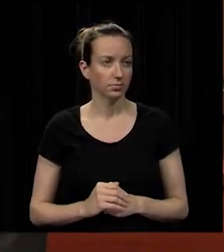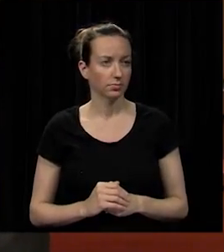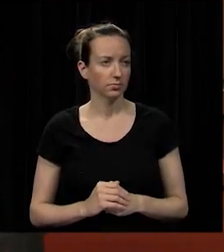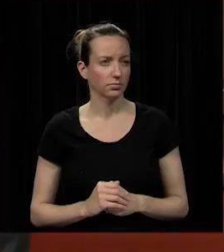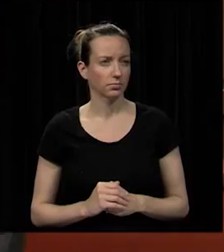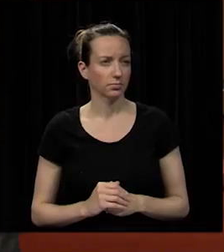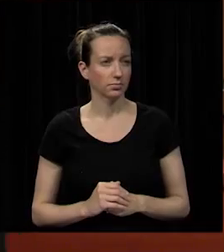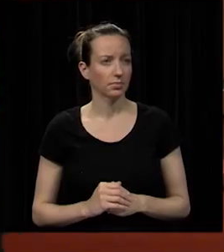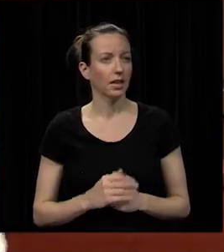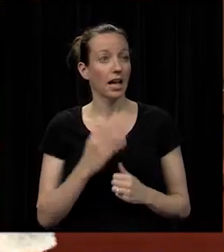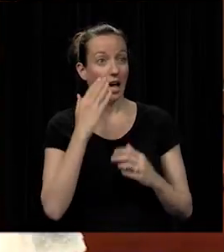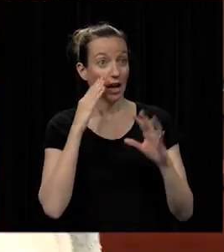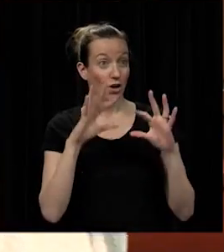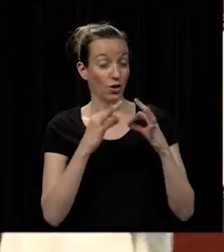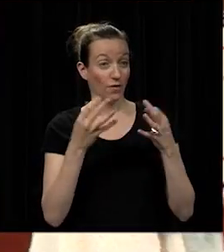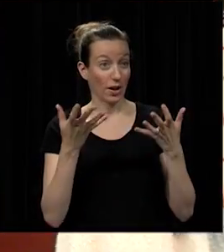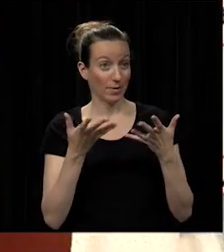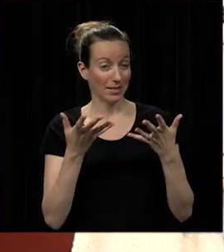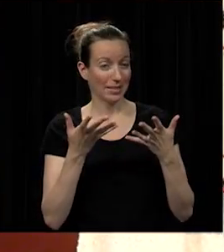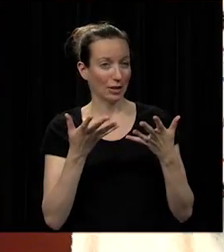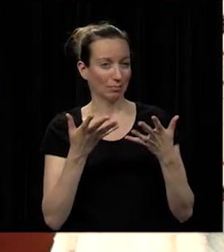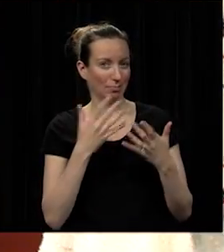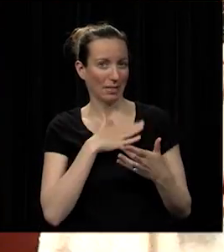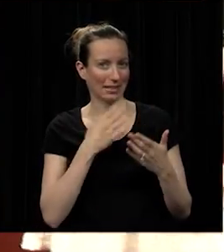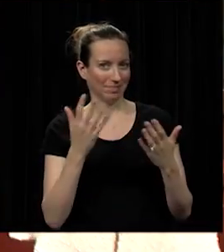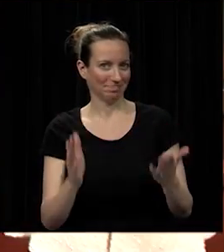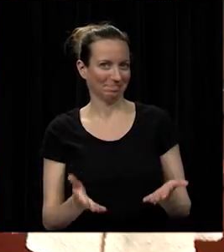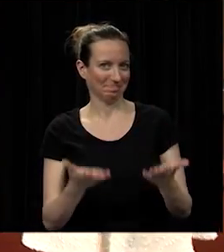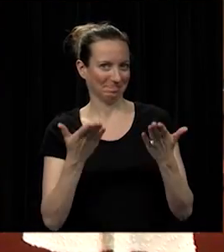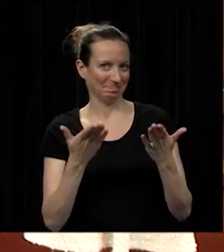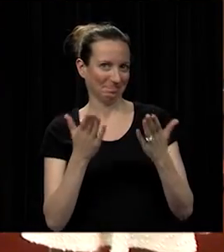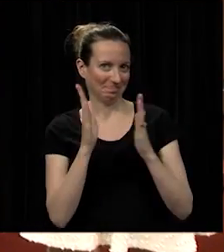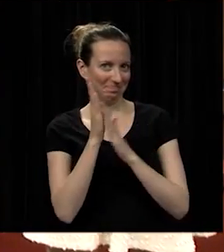And, Andrea, I know your family is here, as well. We'd love for them to stand to be recognized.